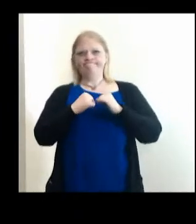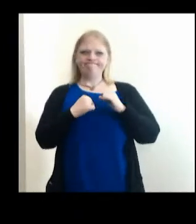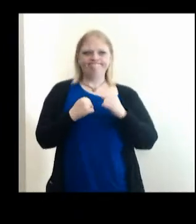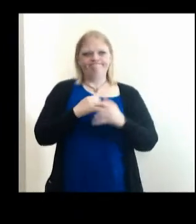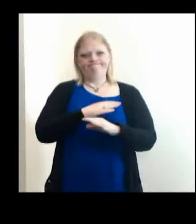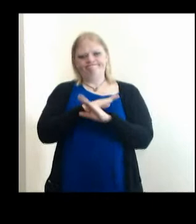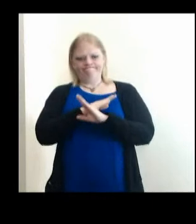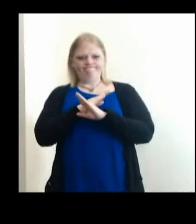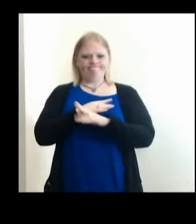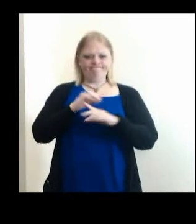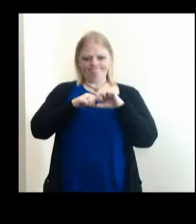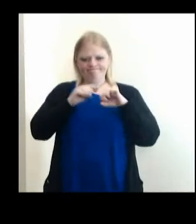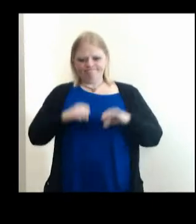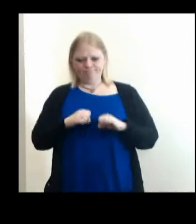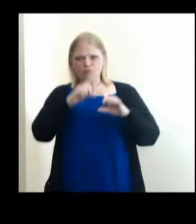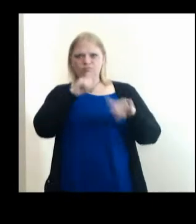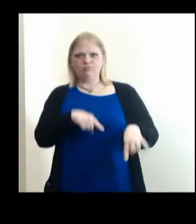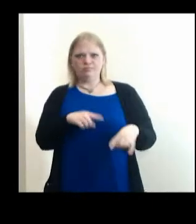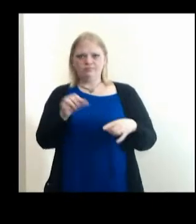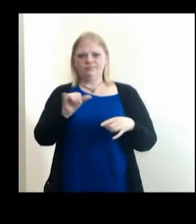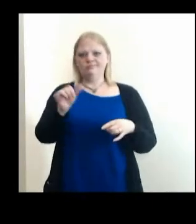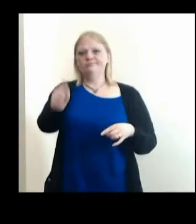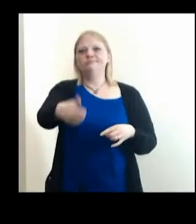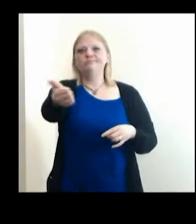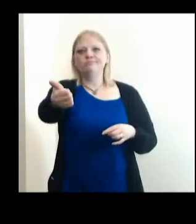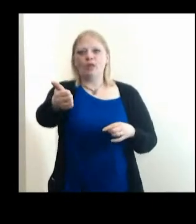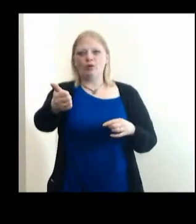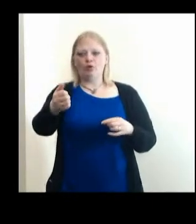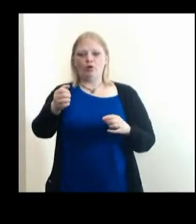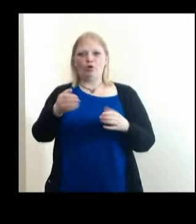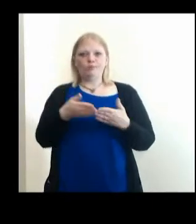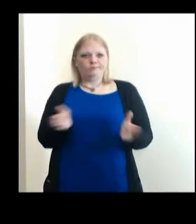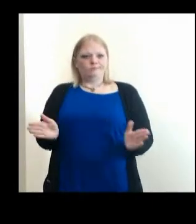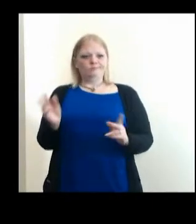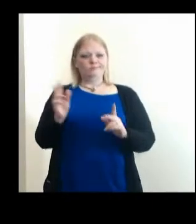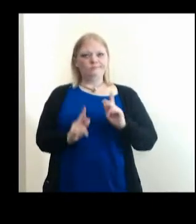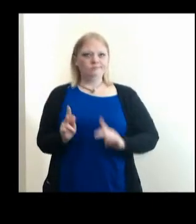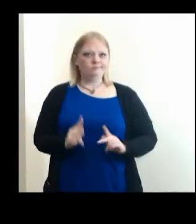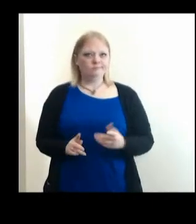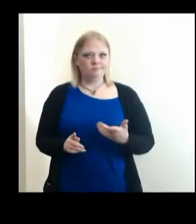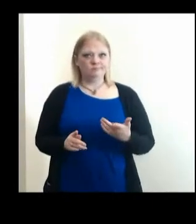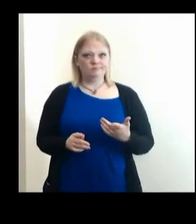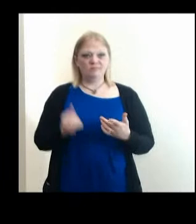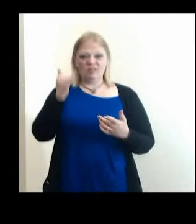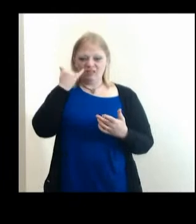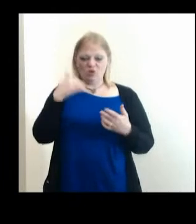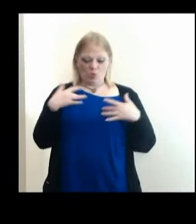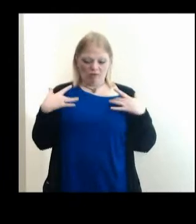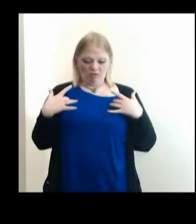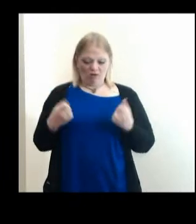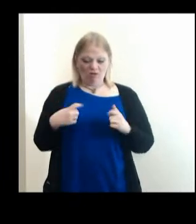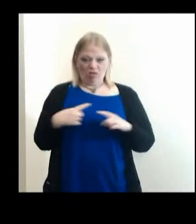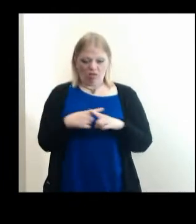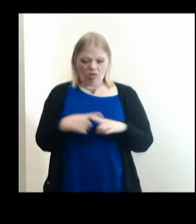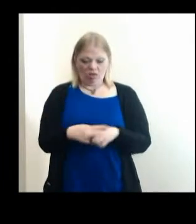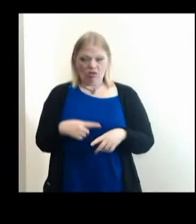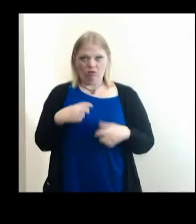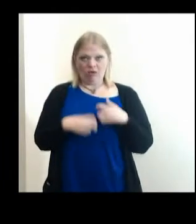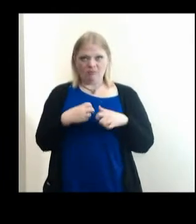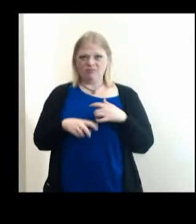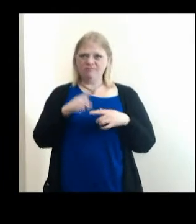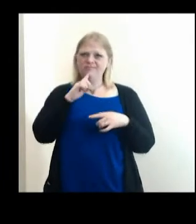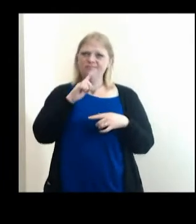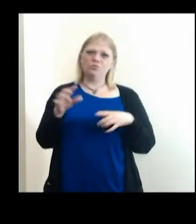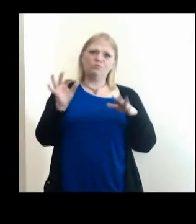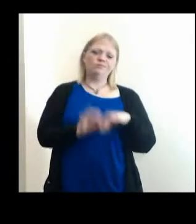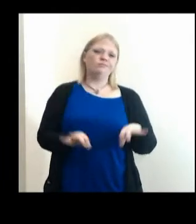as we see in the general community. So, especially if people are immunocompromised, it's still so important to practice